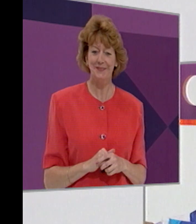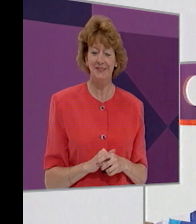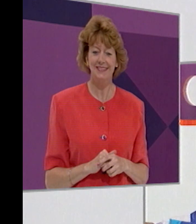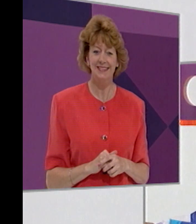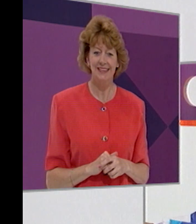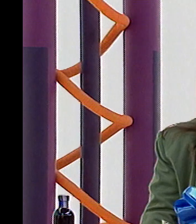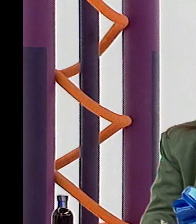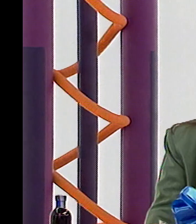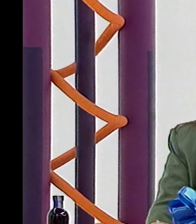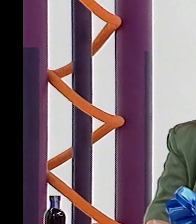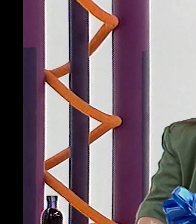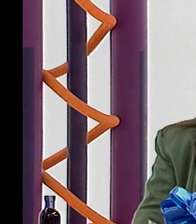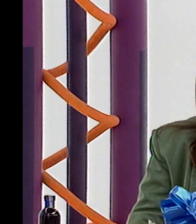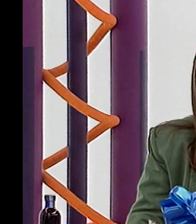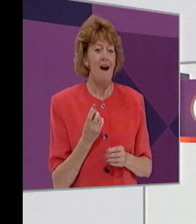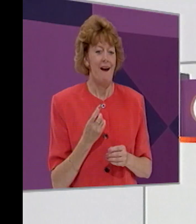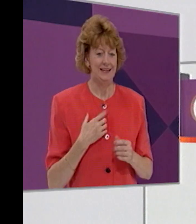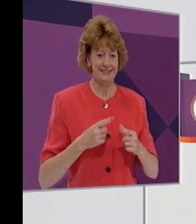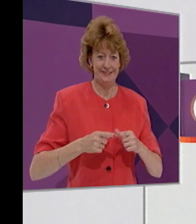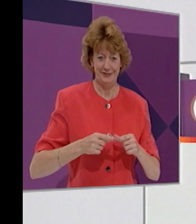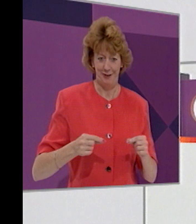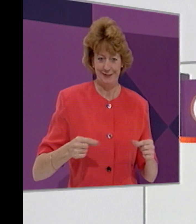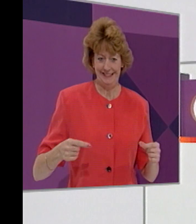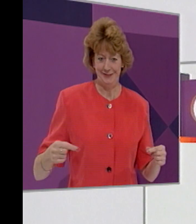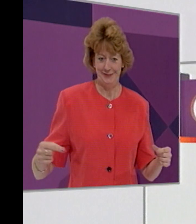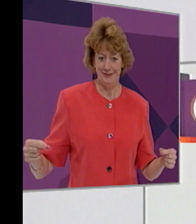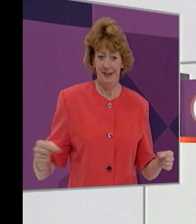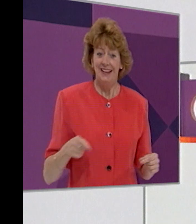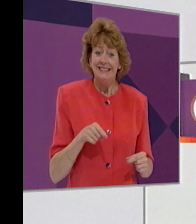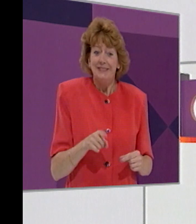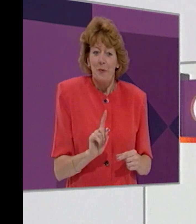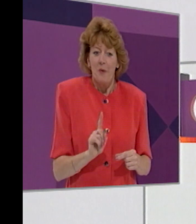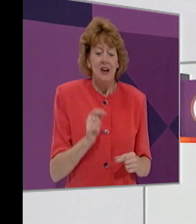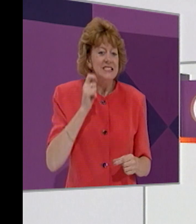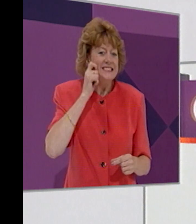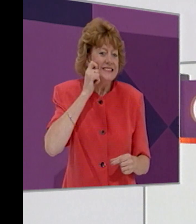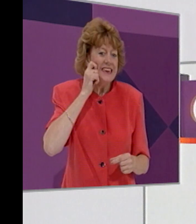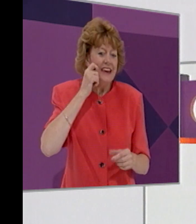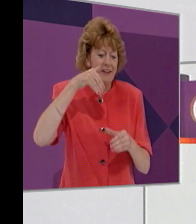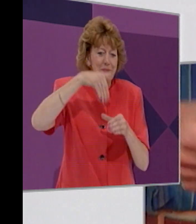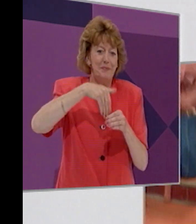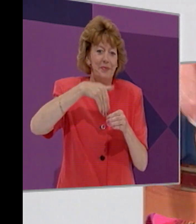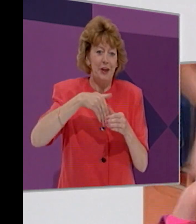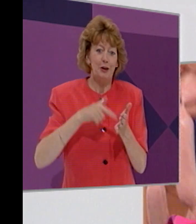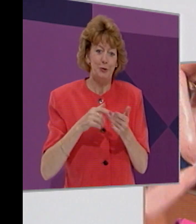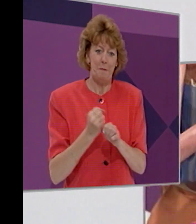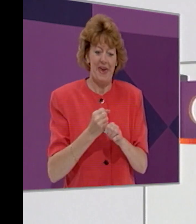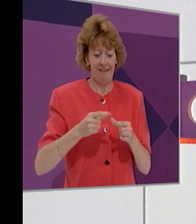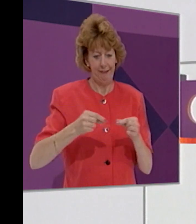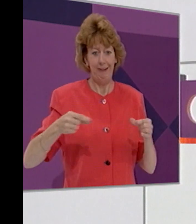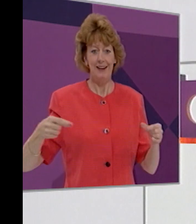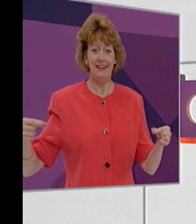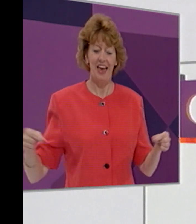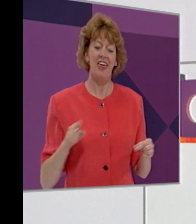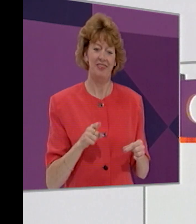OK, that's great. And let's not forget the good old sausage, of course, because without seaweed, sausages would be skinless. So, how